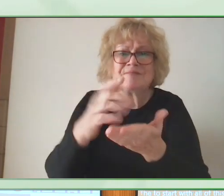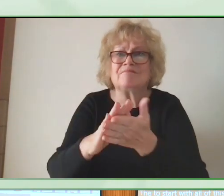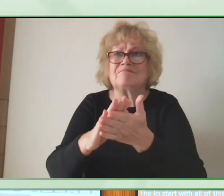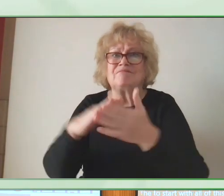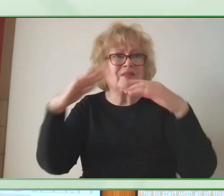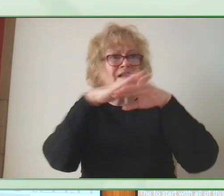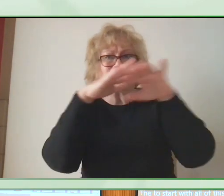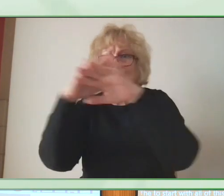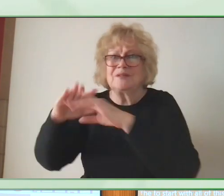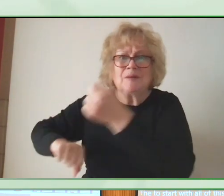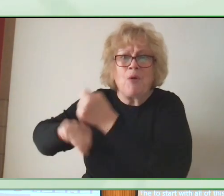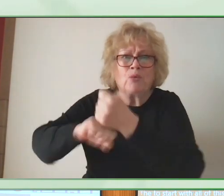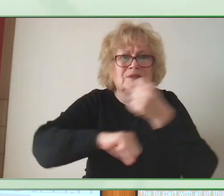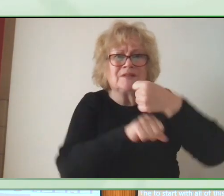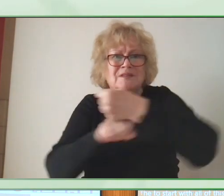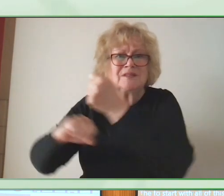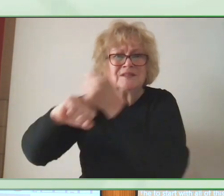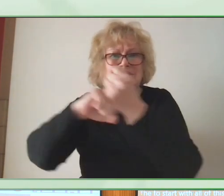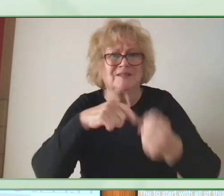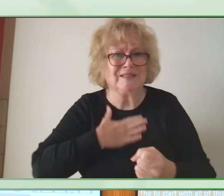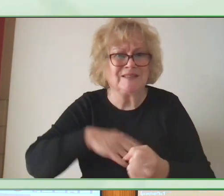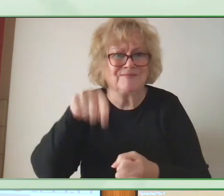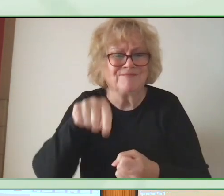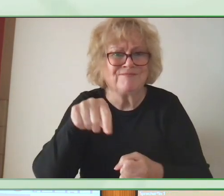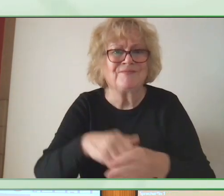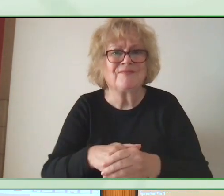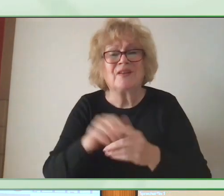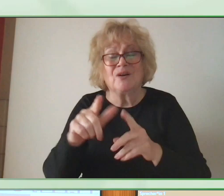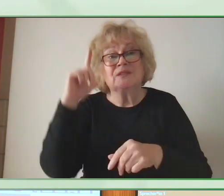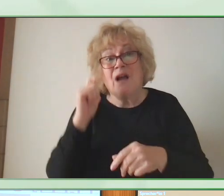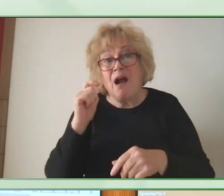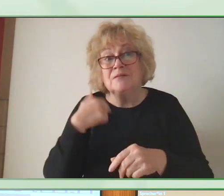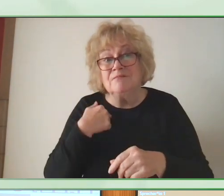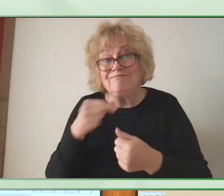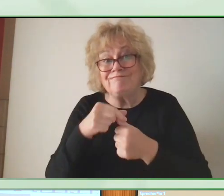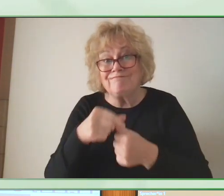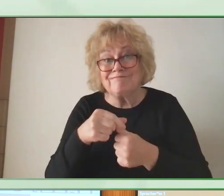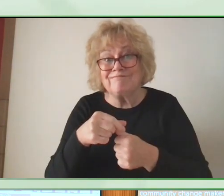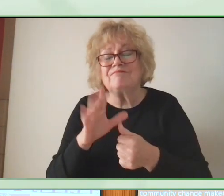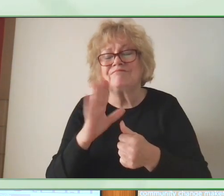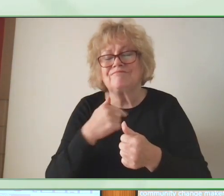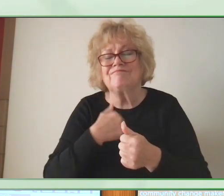who came from a street beggar to community change maker. So Adam Hawa was born with a visual